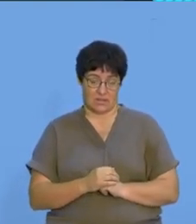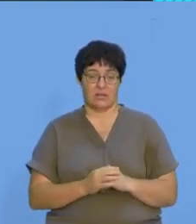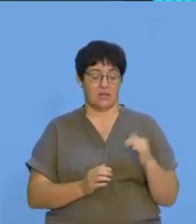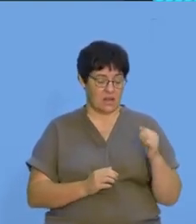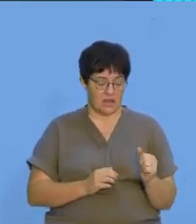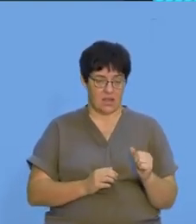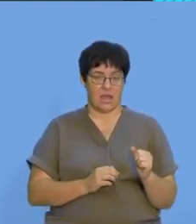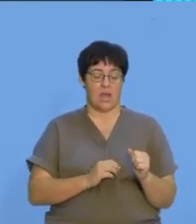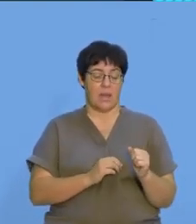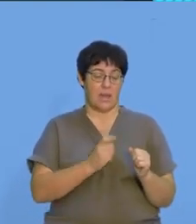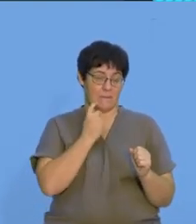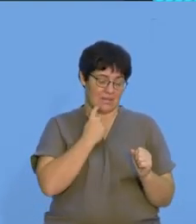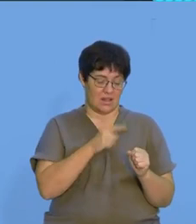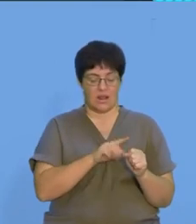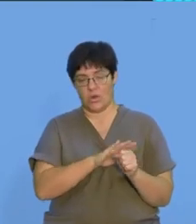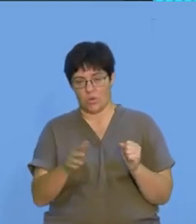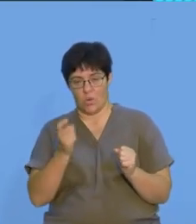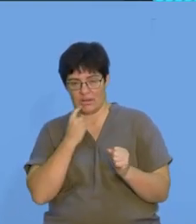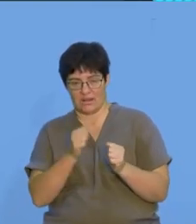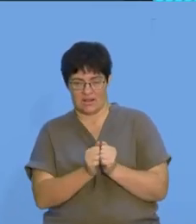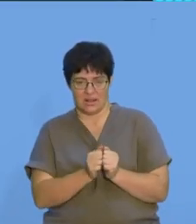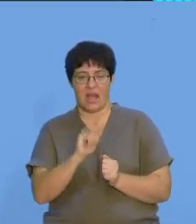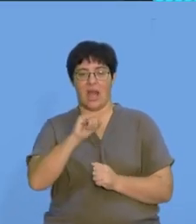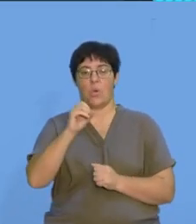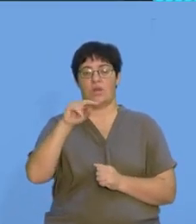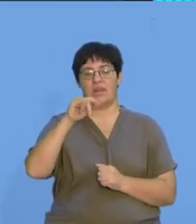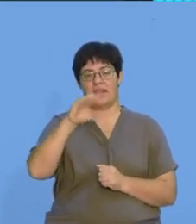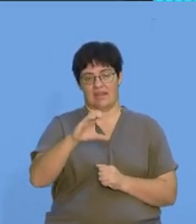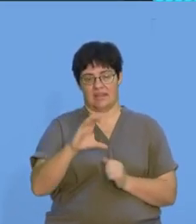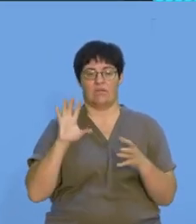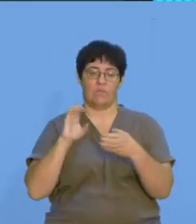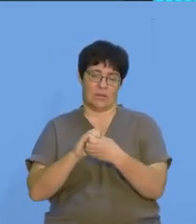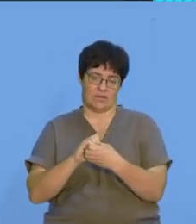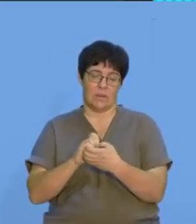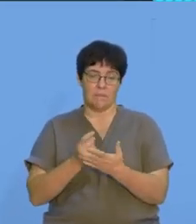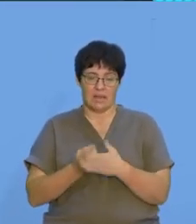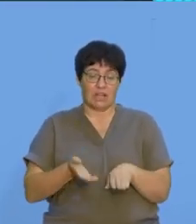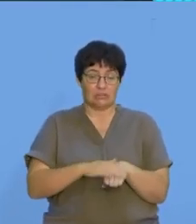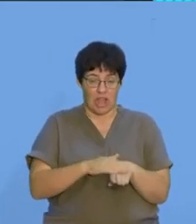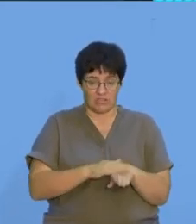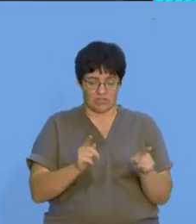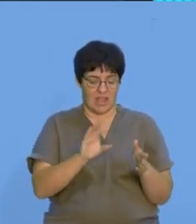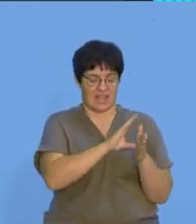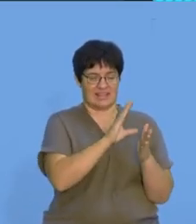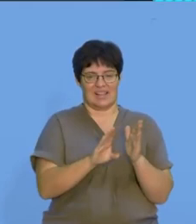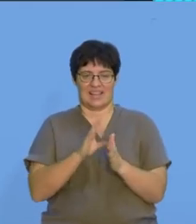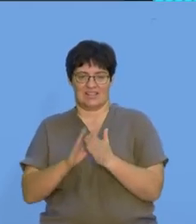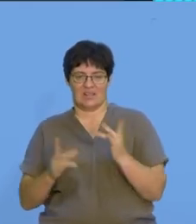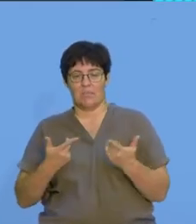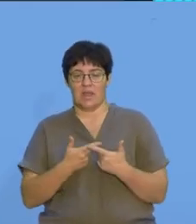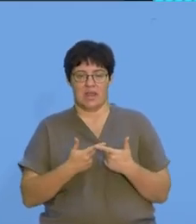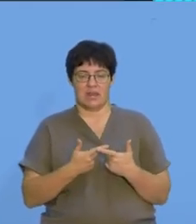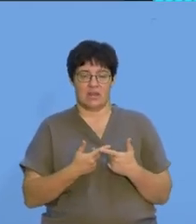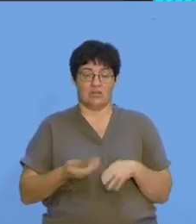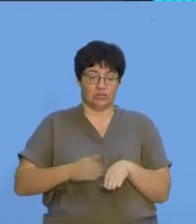that order, metal, non-metal, then it gives us an ionic compound, as long as the net charge